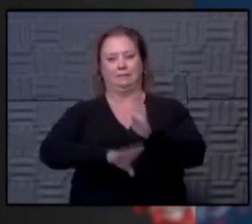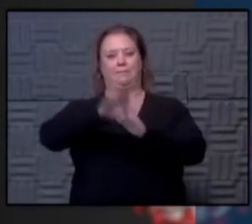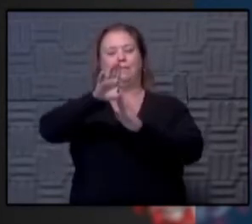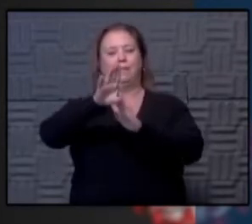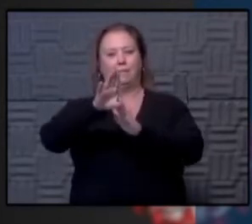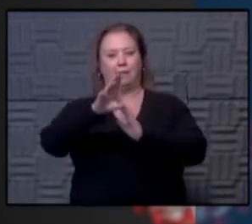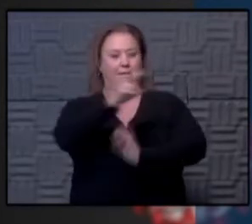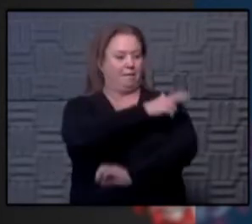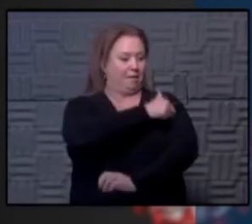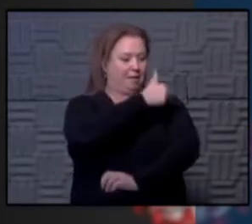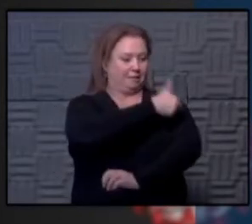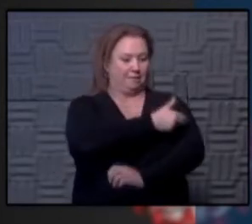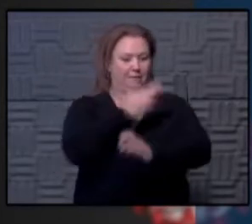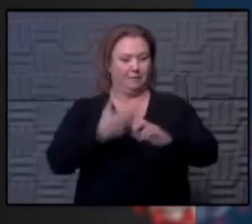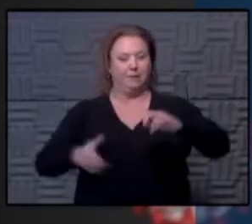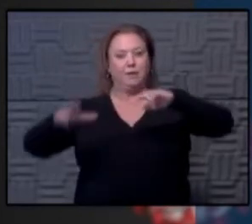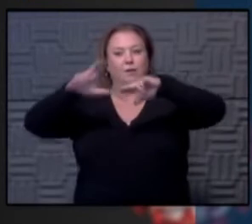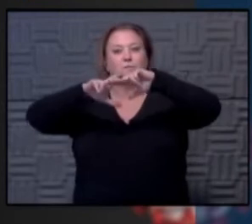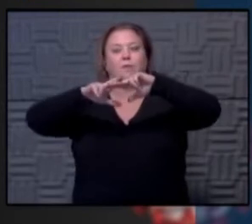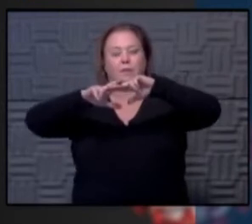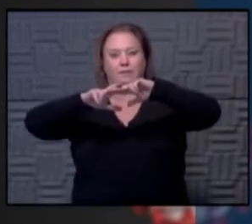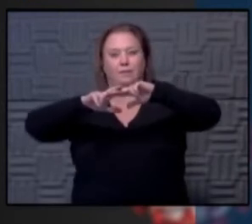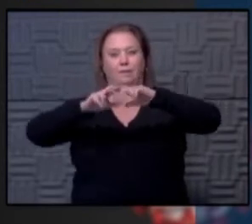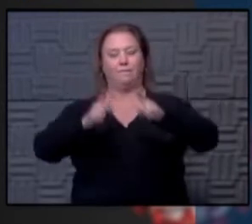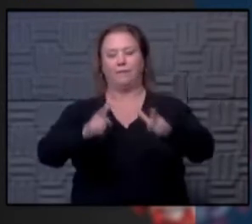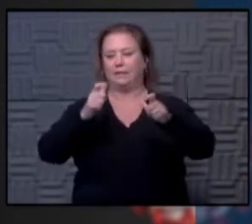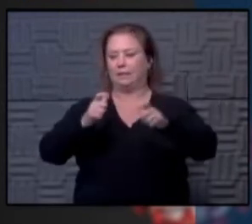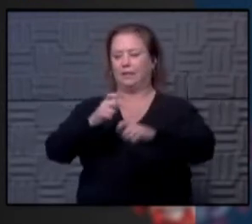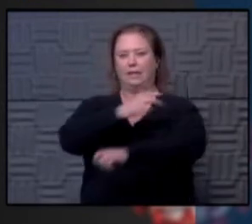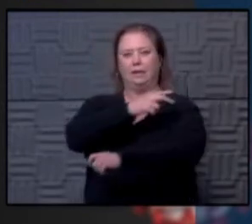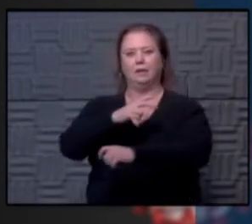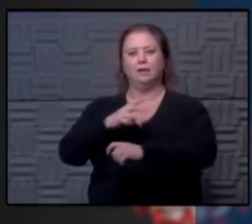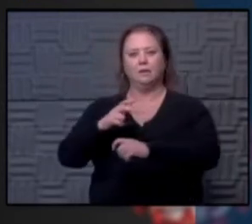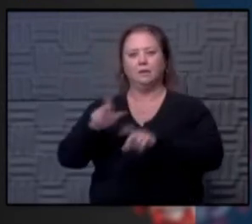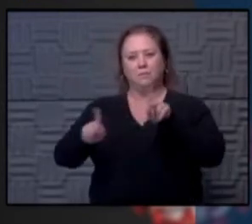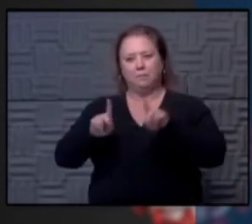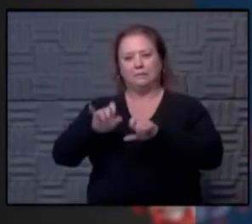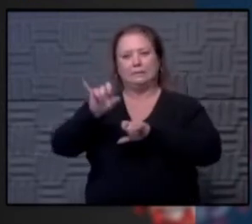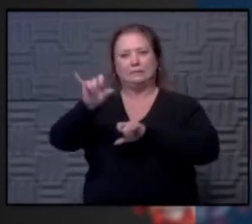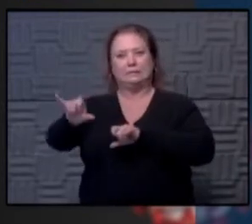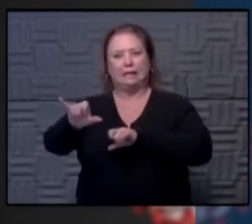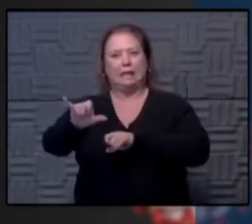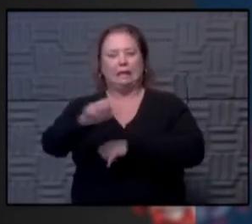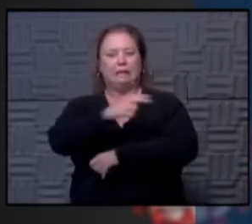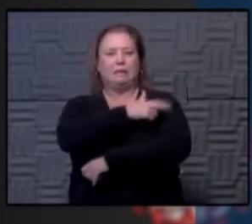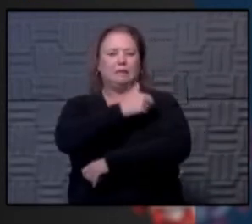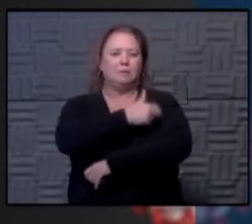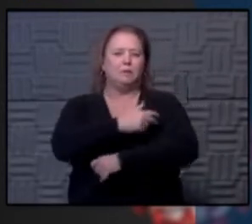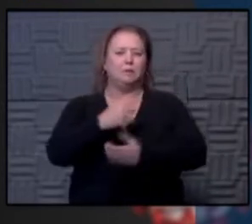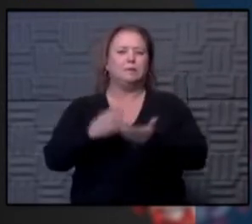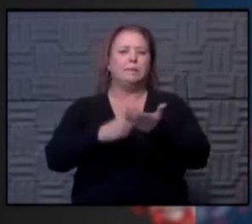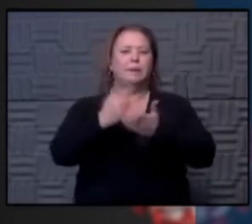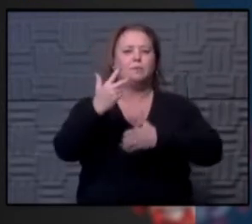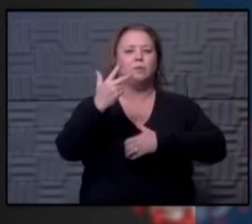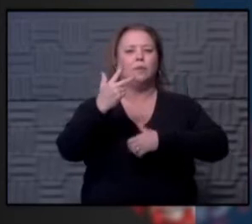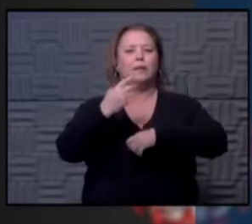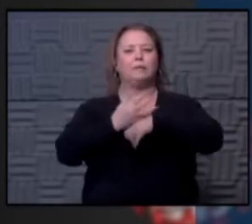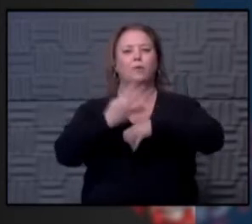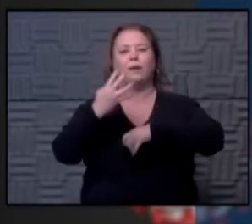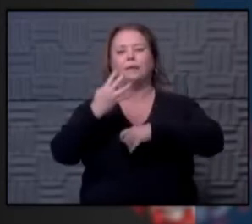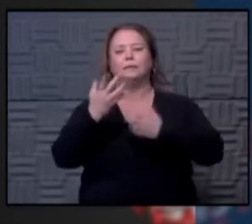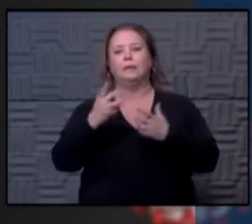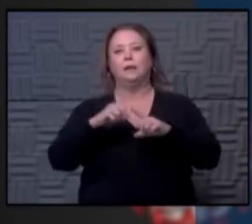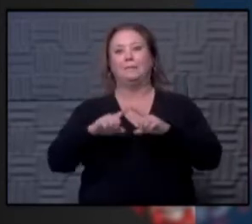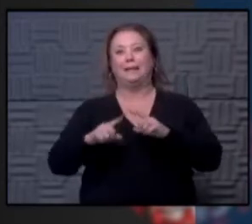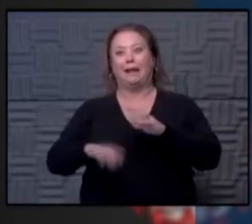right? Hospitalizations increase rapidly, and then people are in the hospital for days, sometimes only 3 or 4, but most often 7 or 8, and sometimes